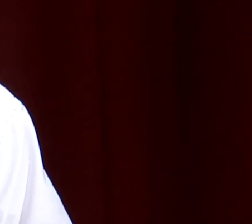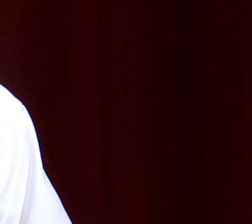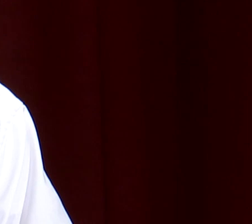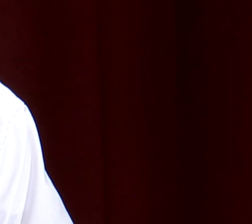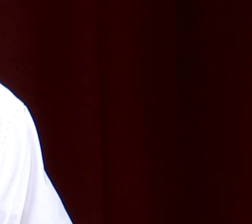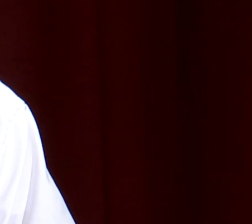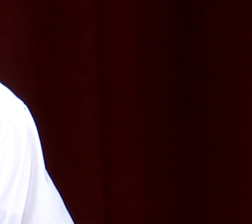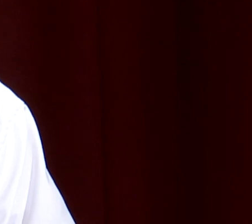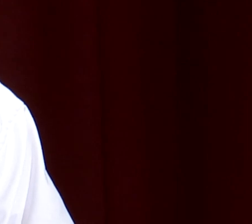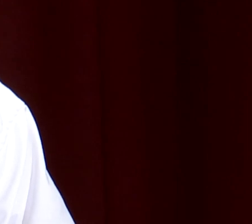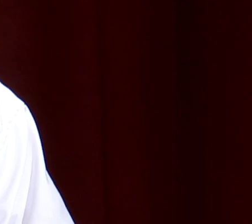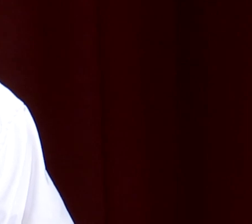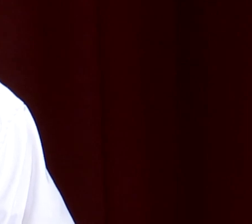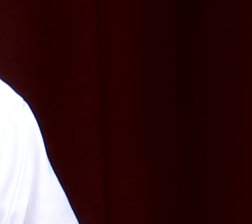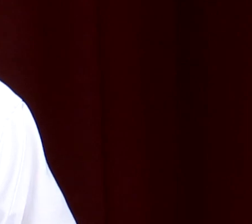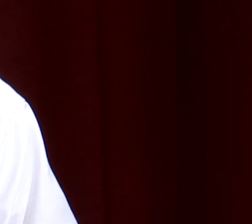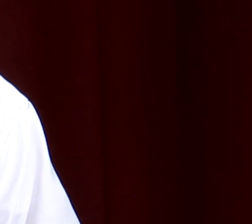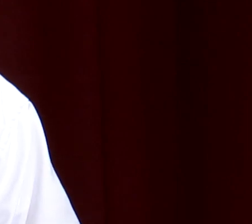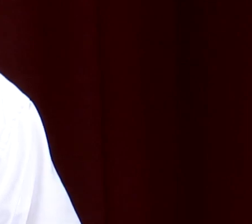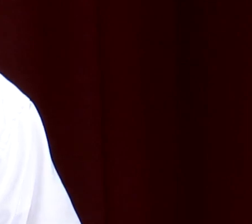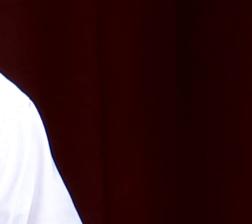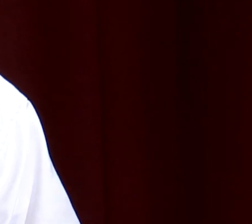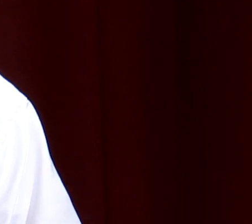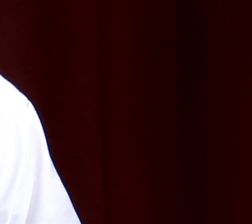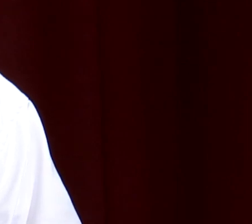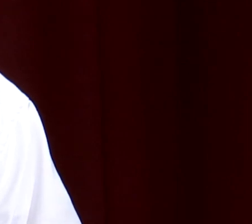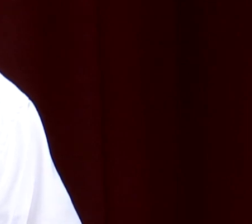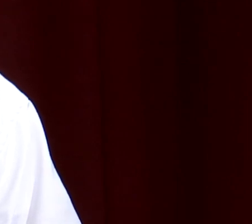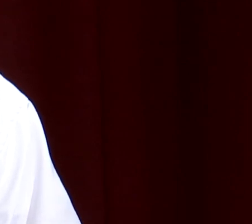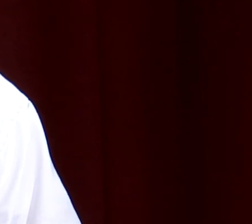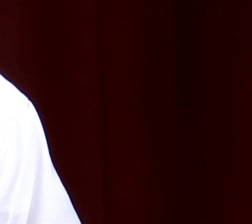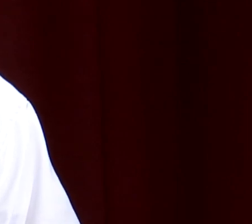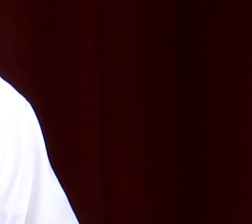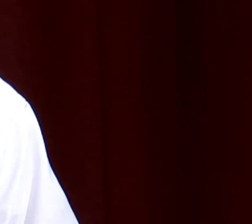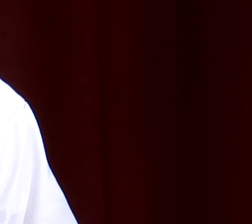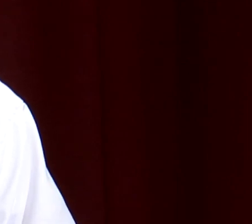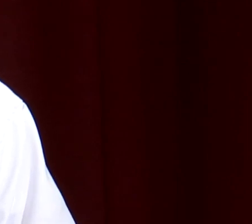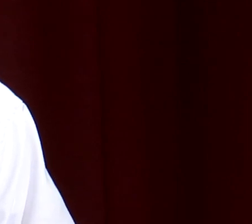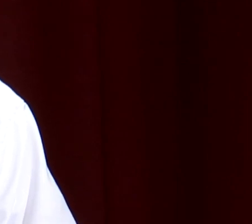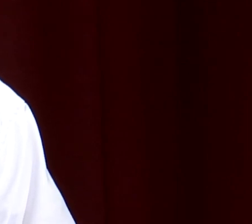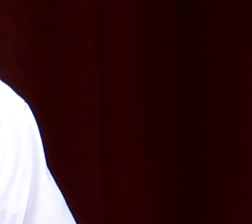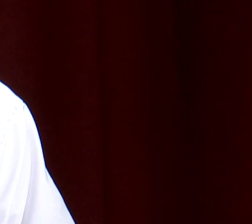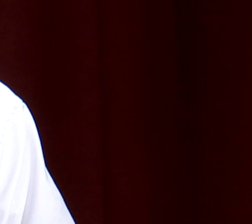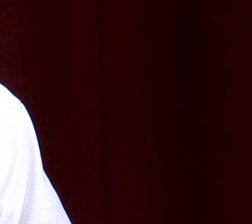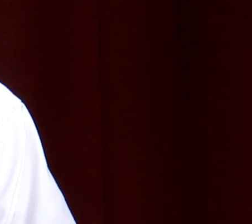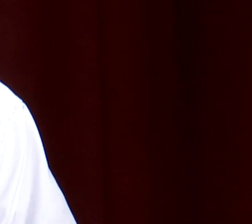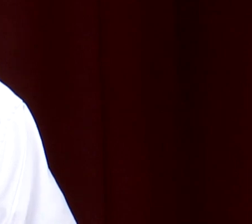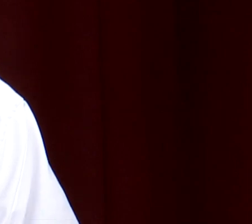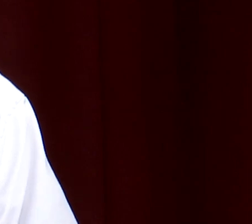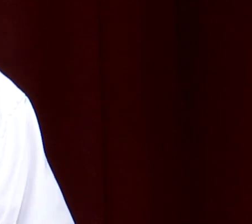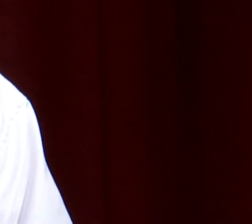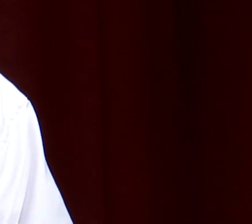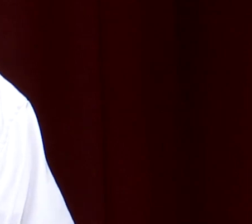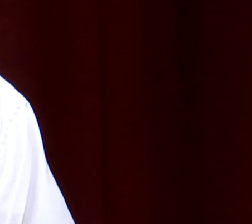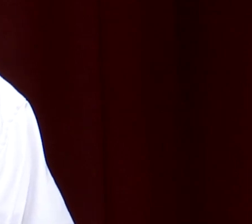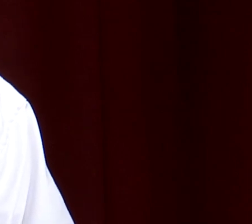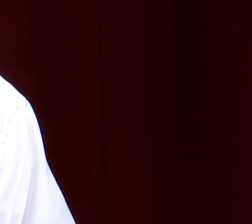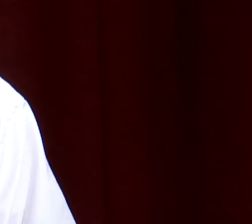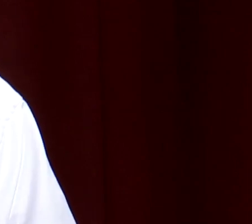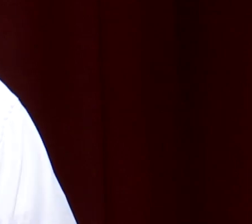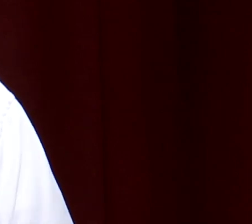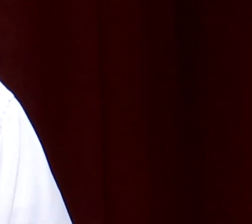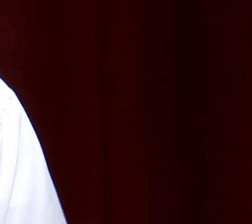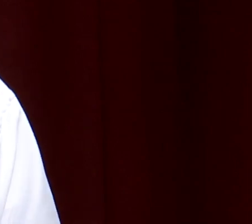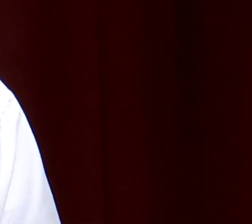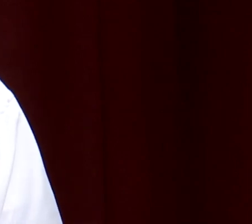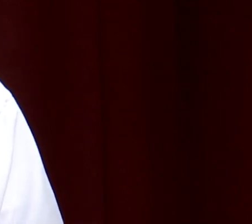with Dayton Access Television to provide unbiased, nonpartisan information on issues that are relevant to our friends and neighbors throughout the greater Dayton